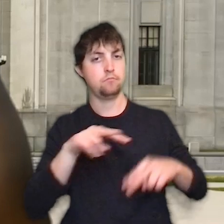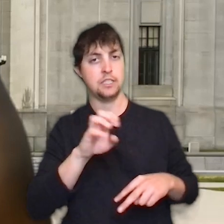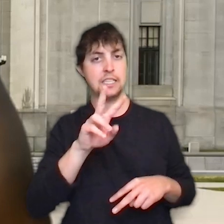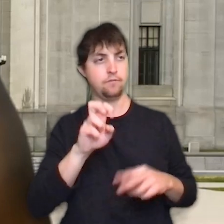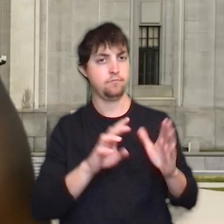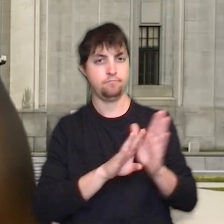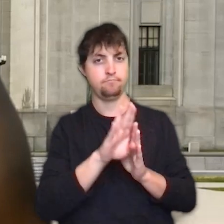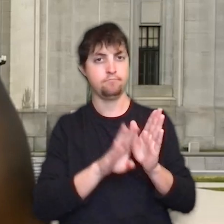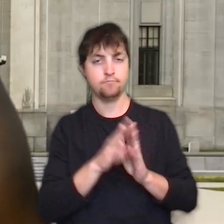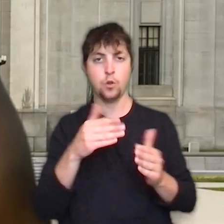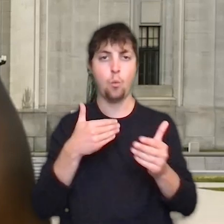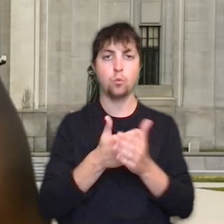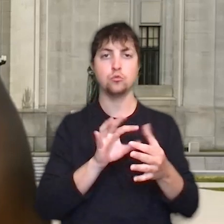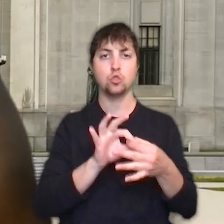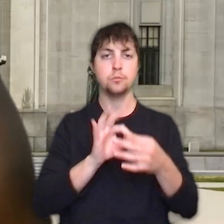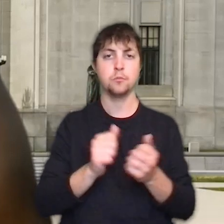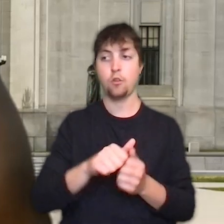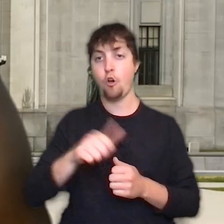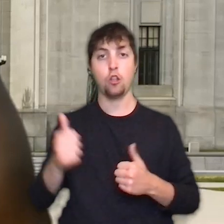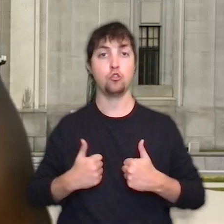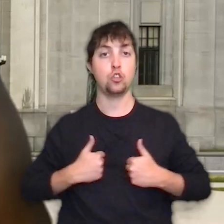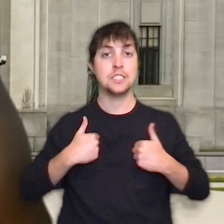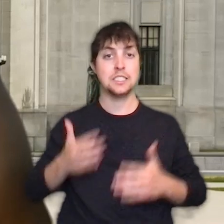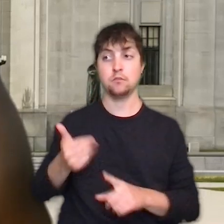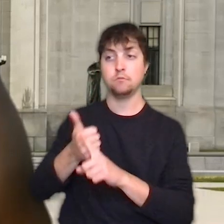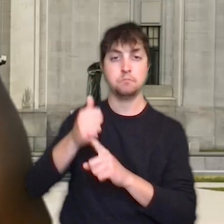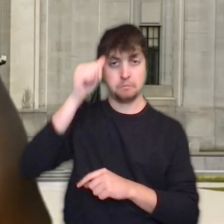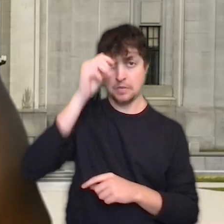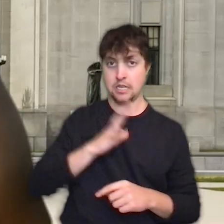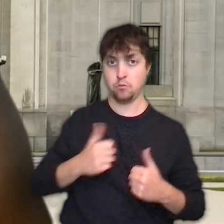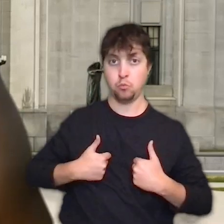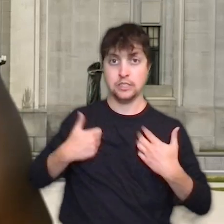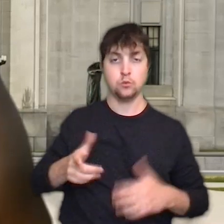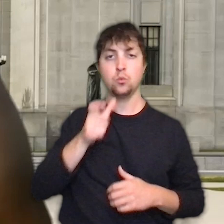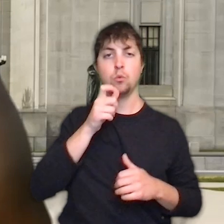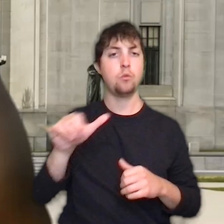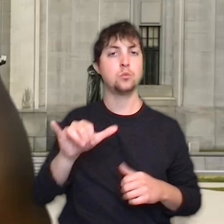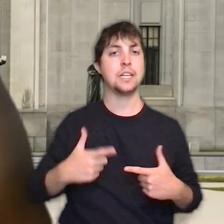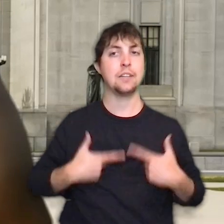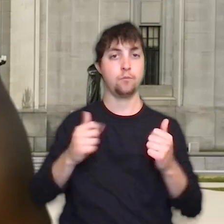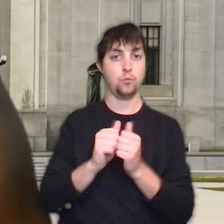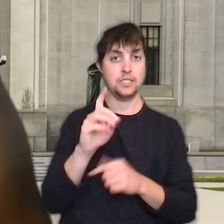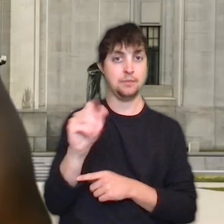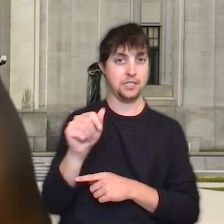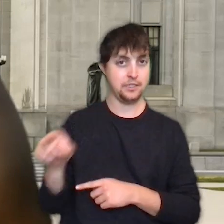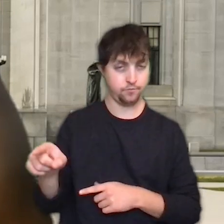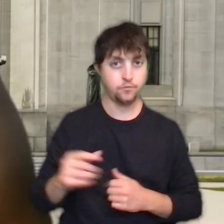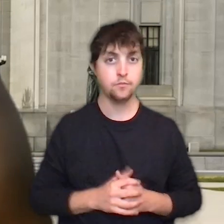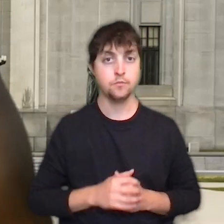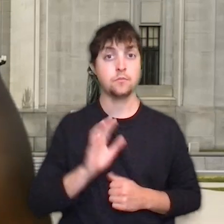was developing a close relationship with another resident, a male resident, who also lived with